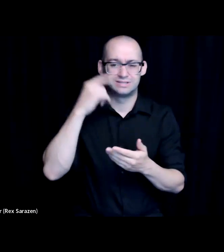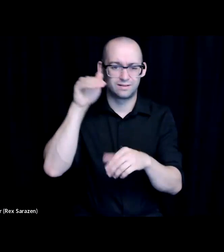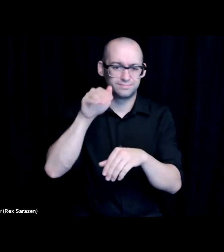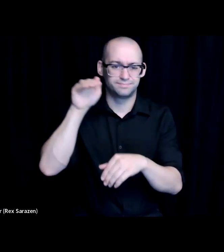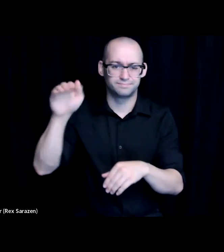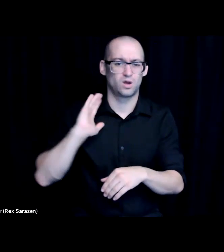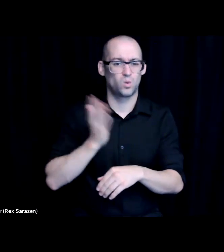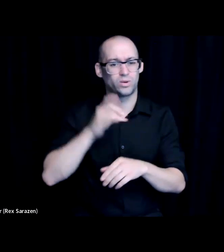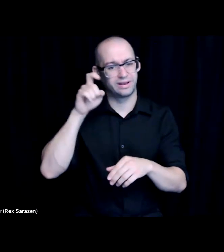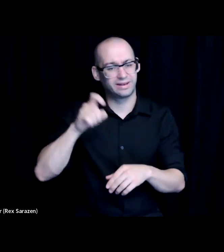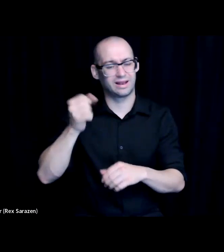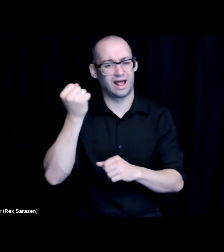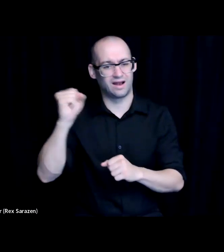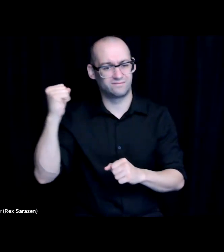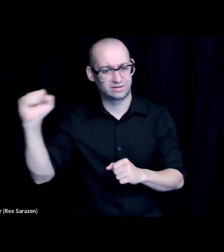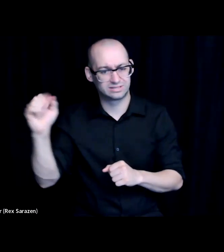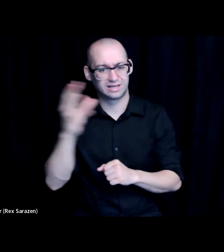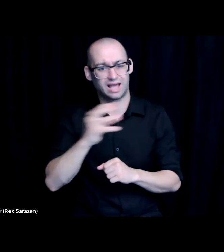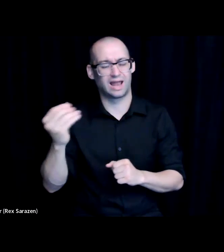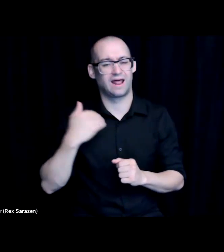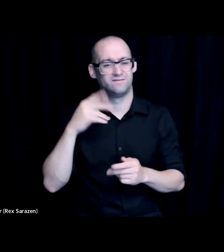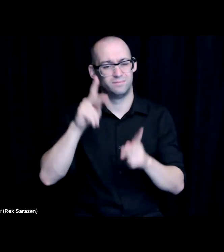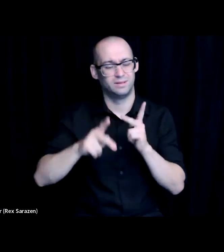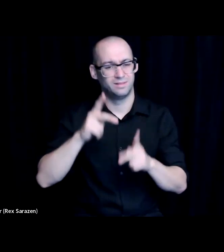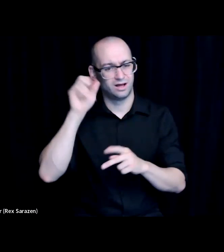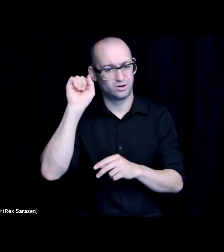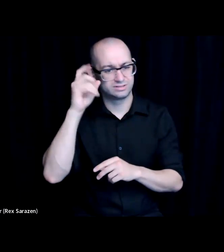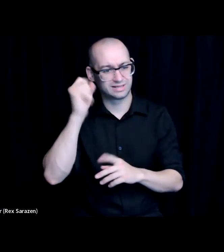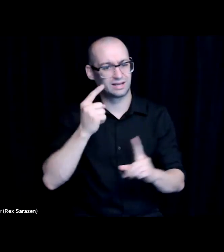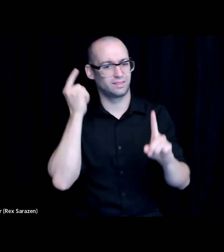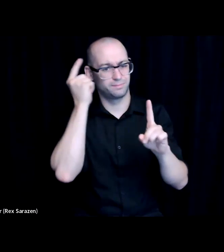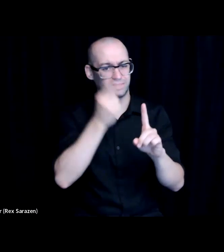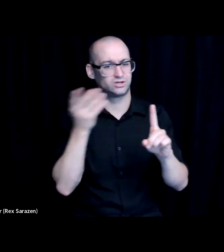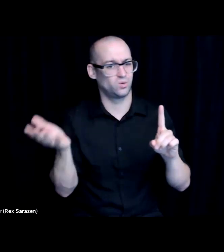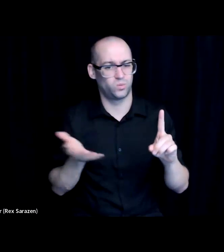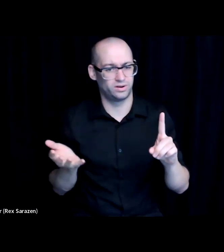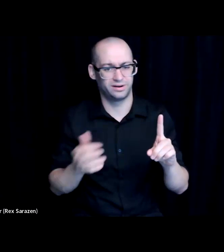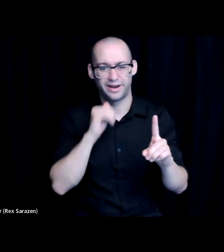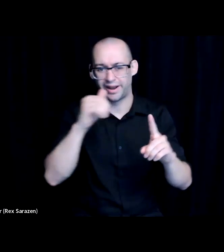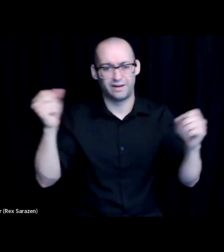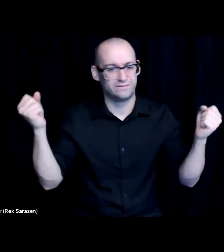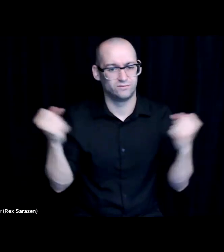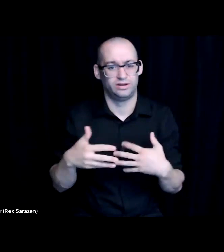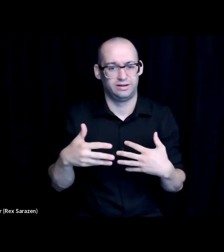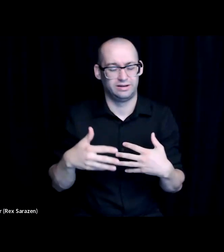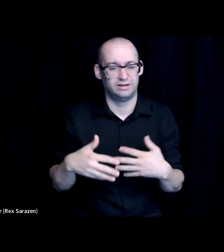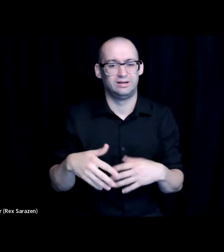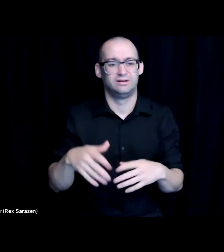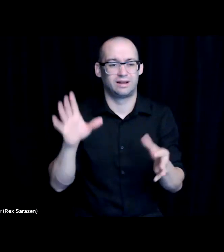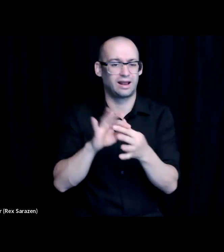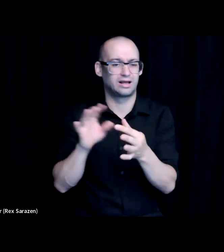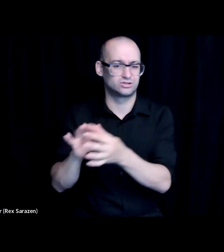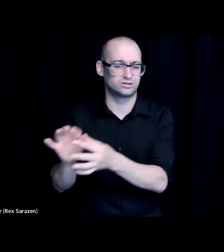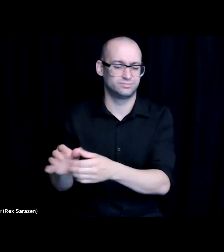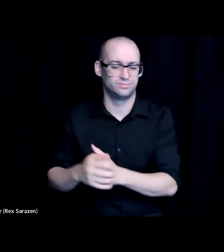advocacy, as well as have people to understand just what our mission is and not be afraid to do a connection. So a